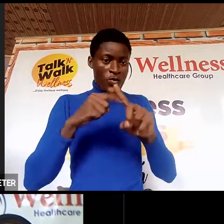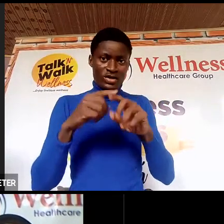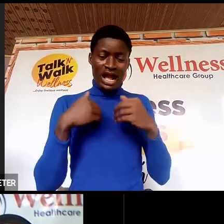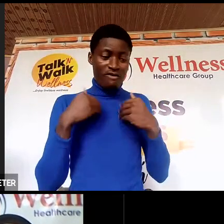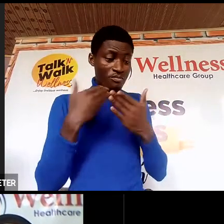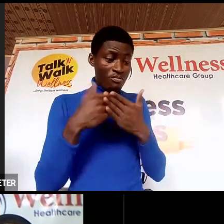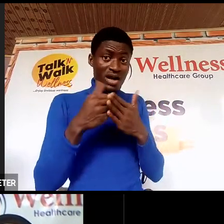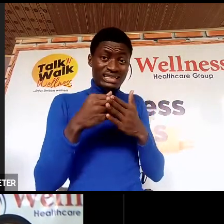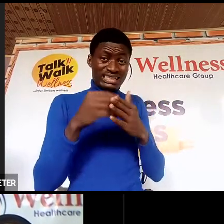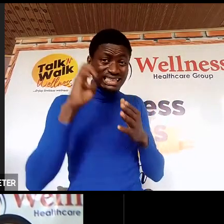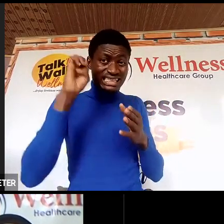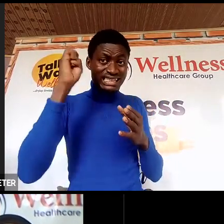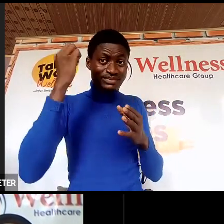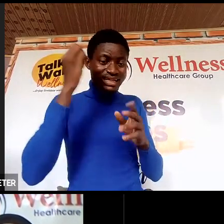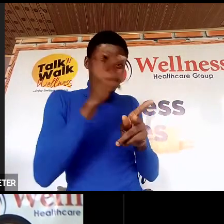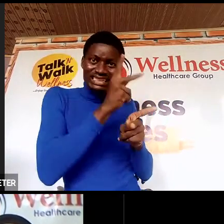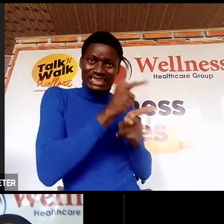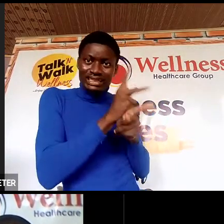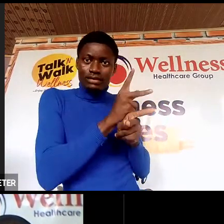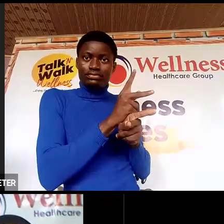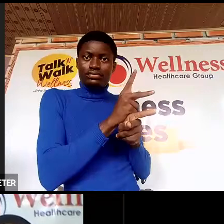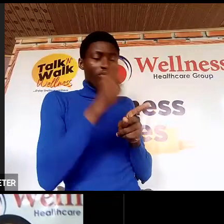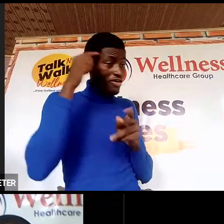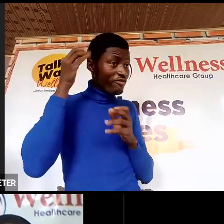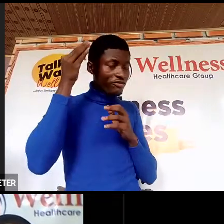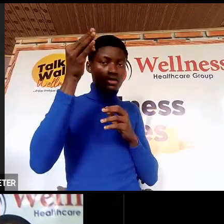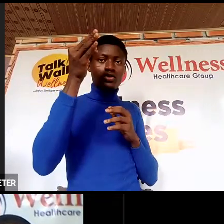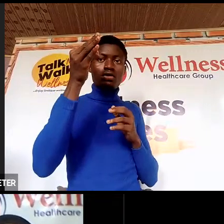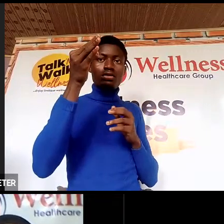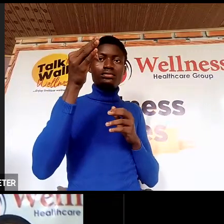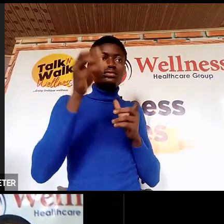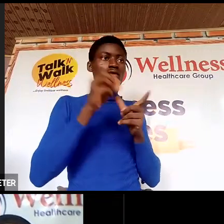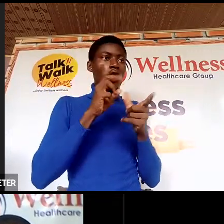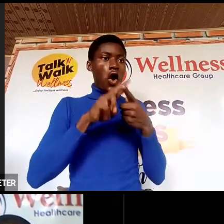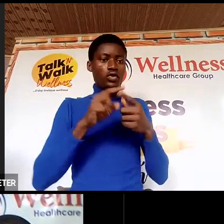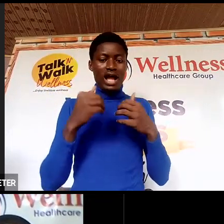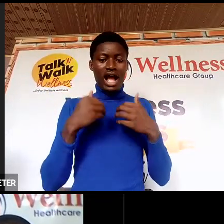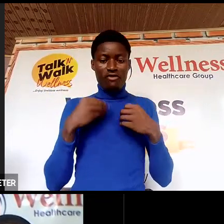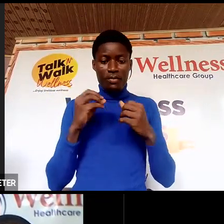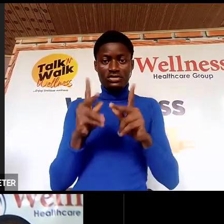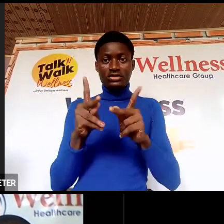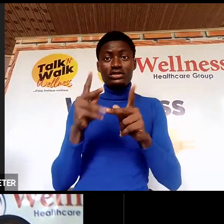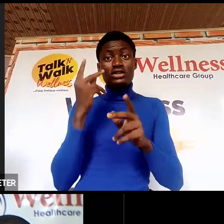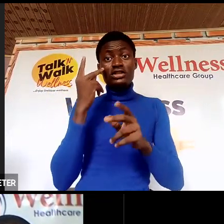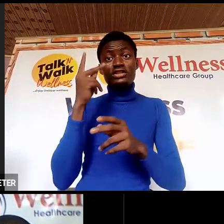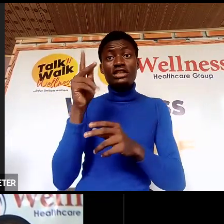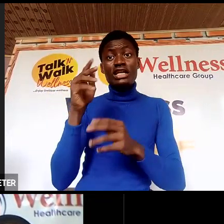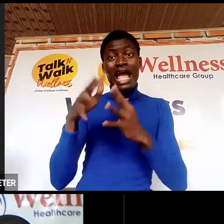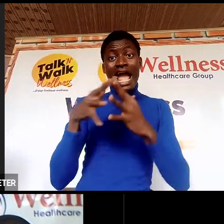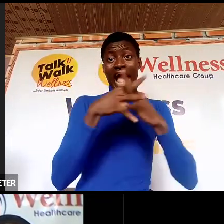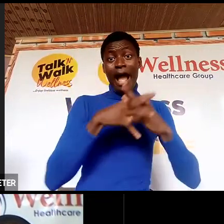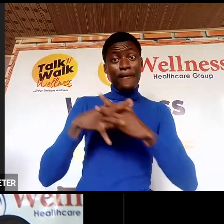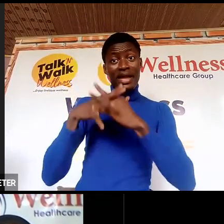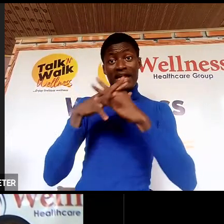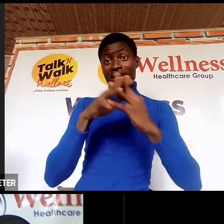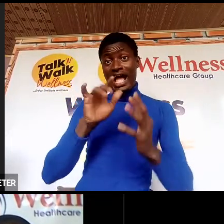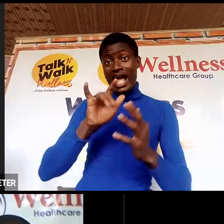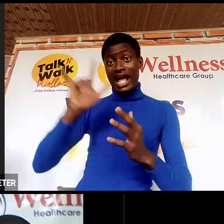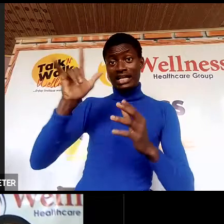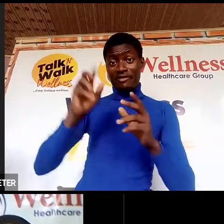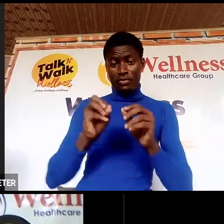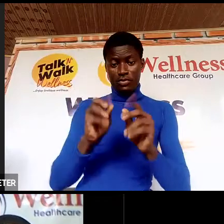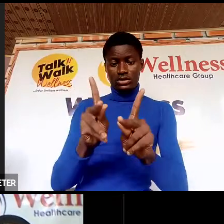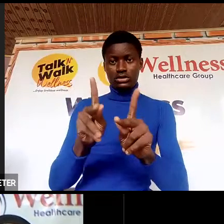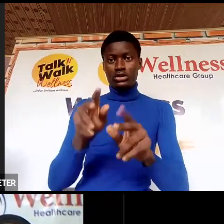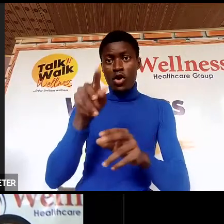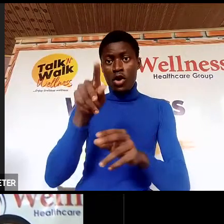that you can get a ticket to America for 200,000 naira. Just say, At that time, I don't want to be looking around calling everybody, please, do you